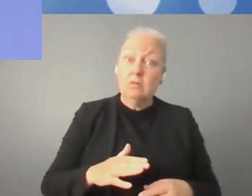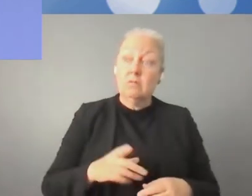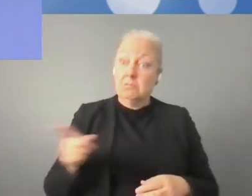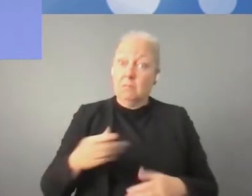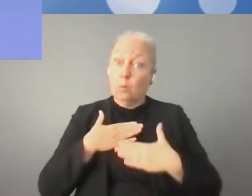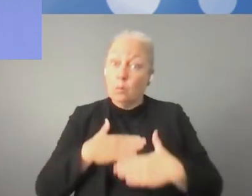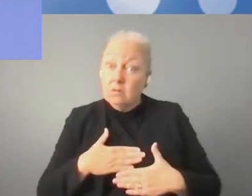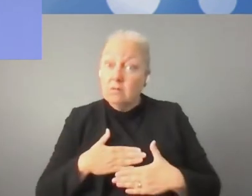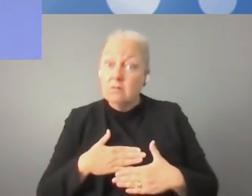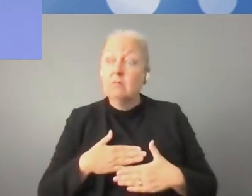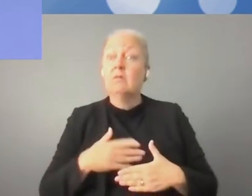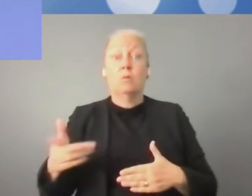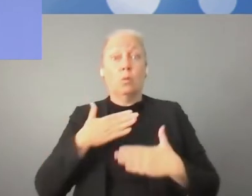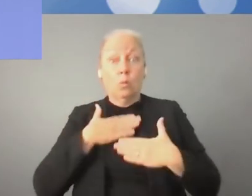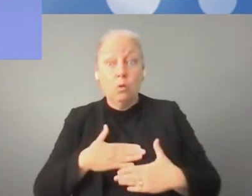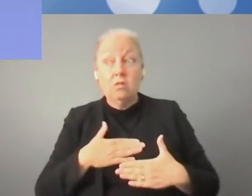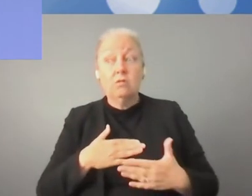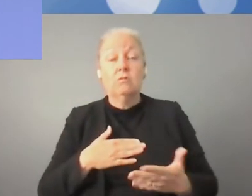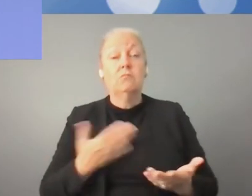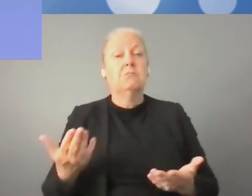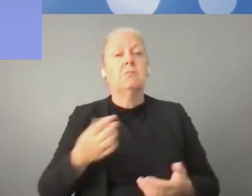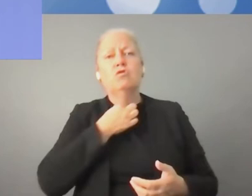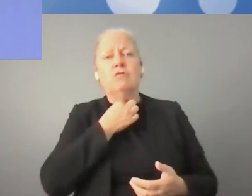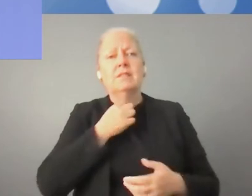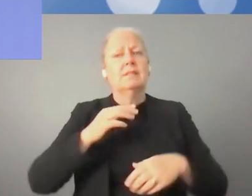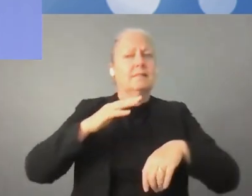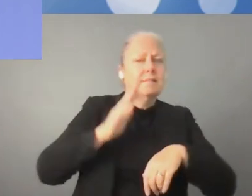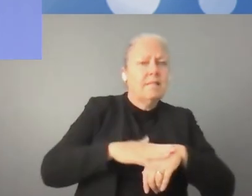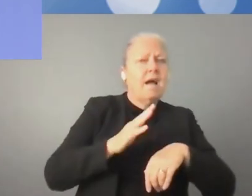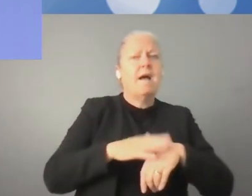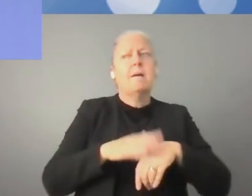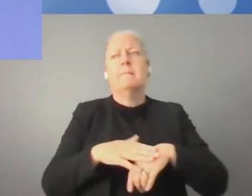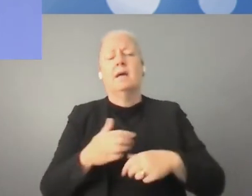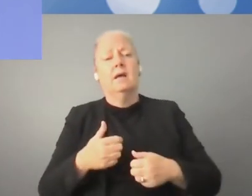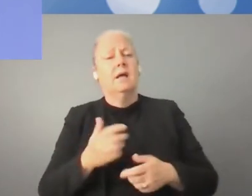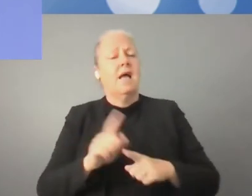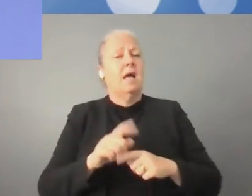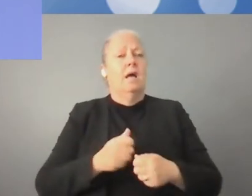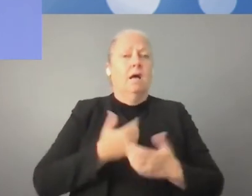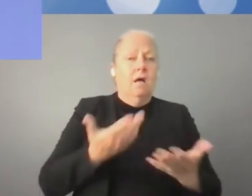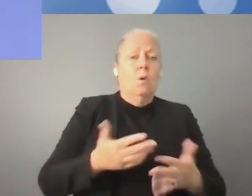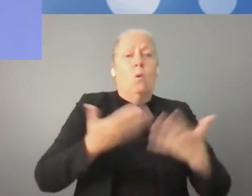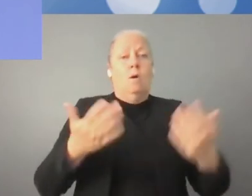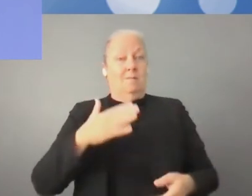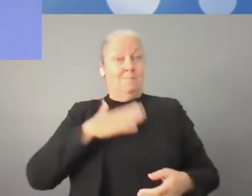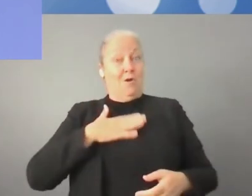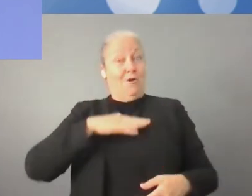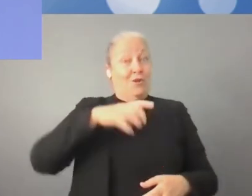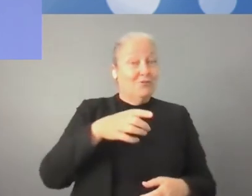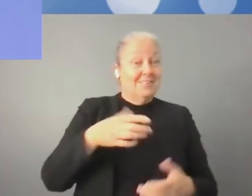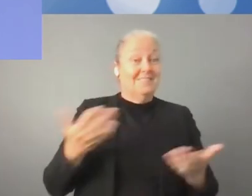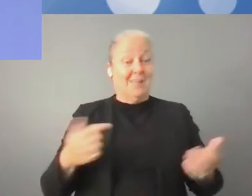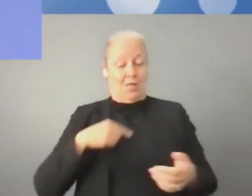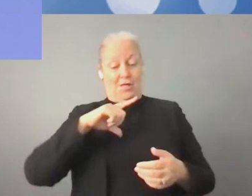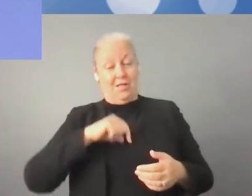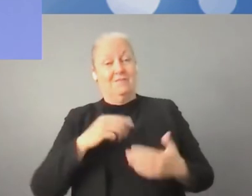want to risk their time and energy do they want to do it in my country that's what i as a lottery and digital anyway